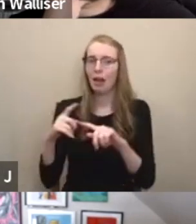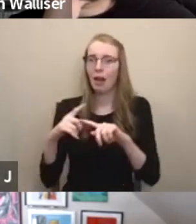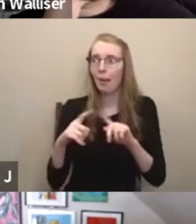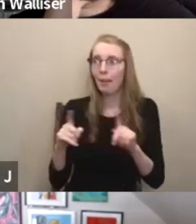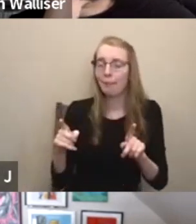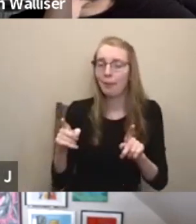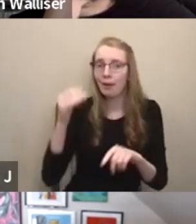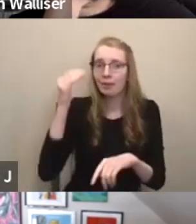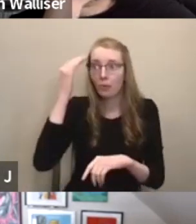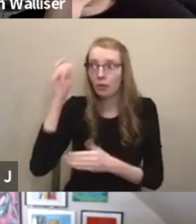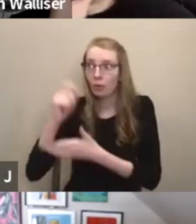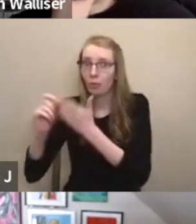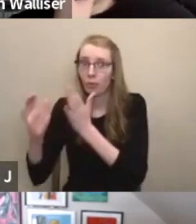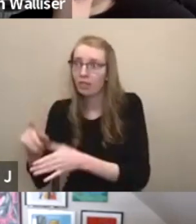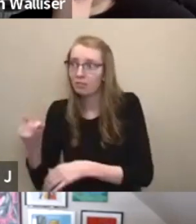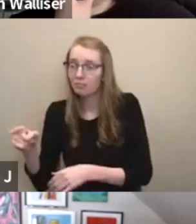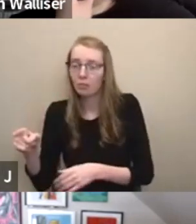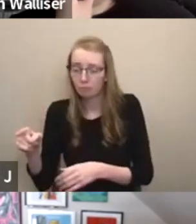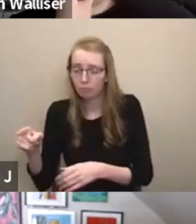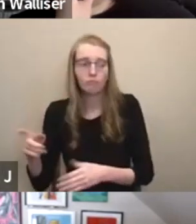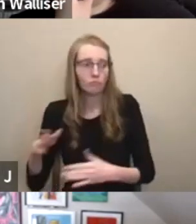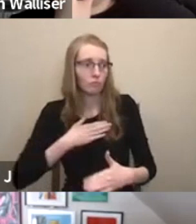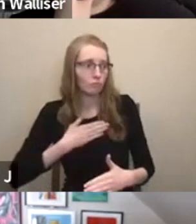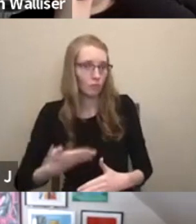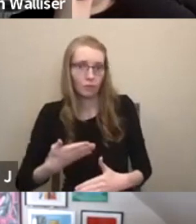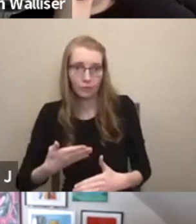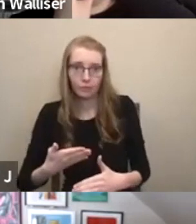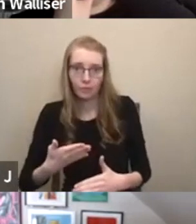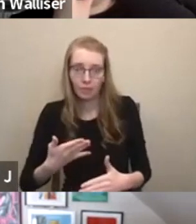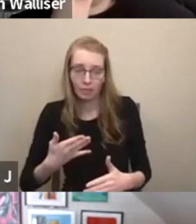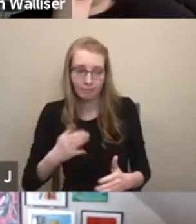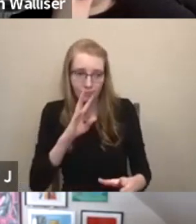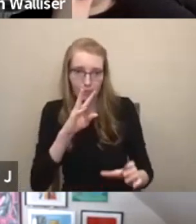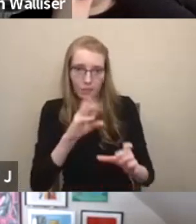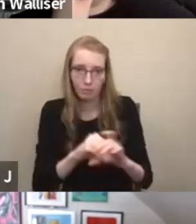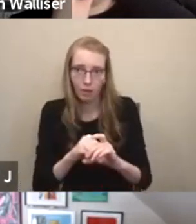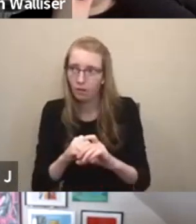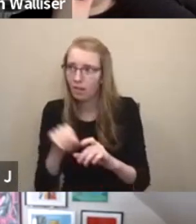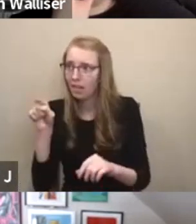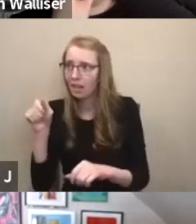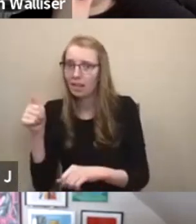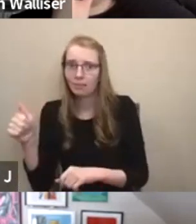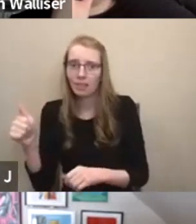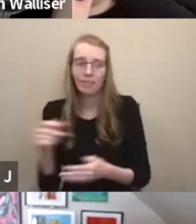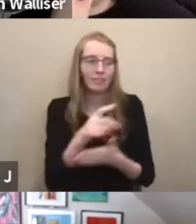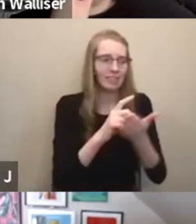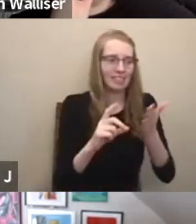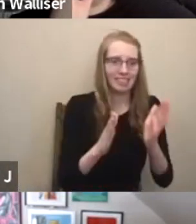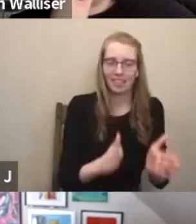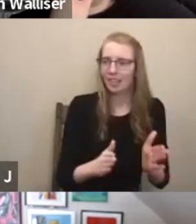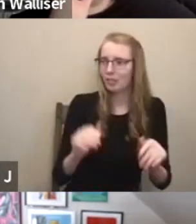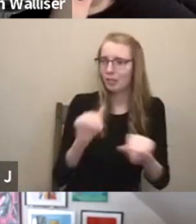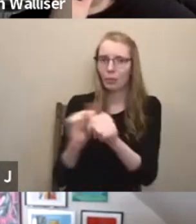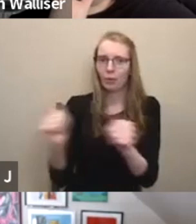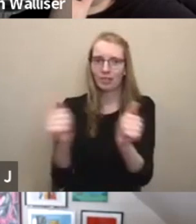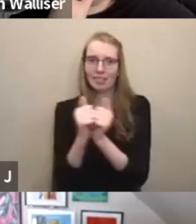with, that he and Judy were really creating that with the designers. And that became part of the creative process. That's just a